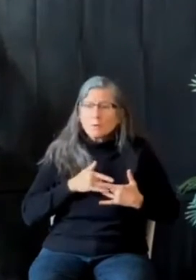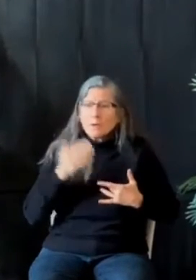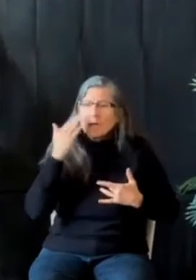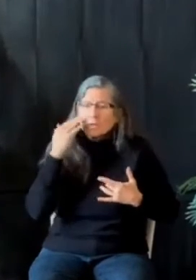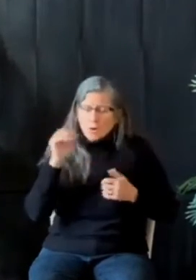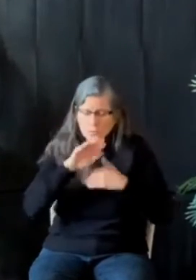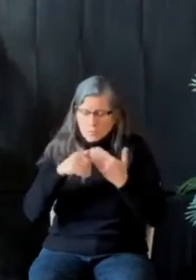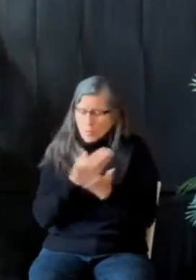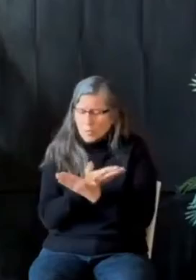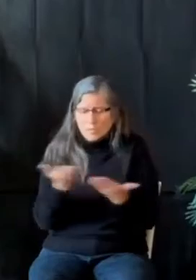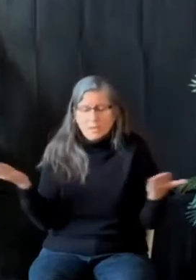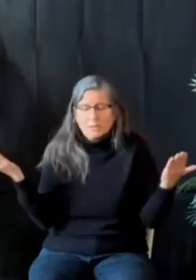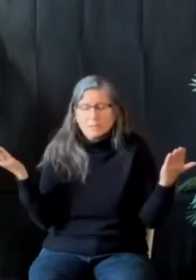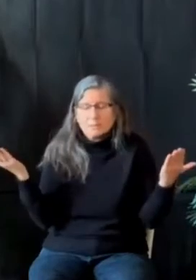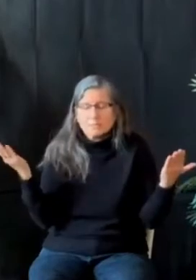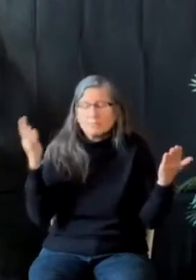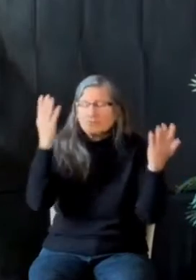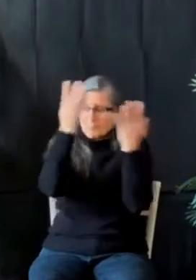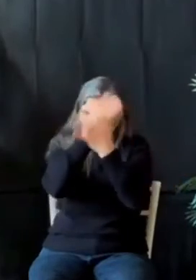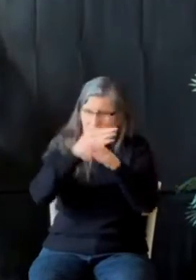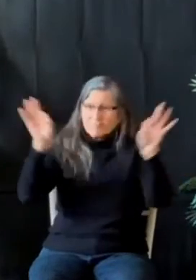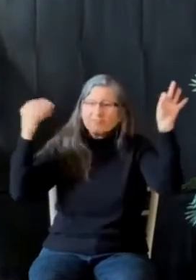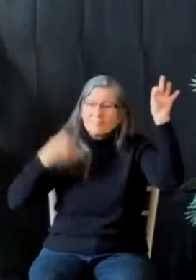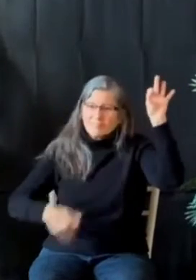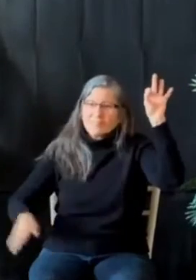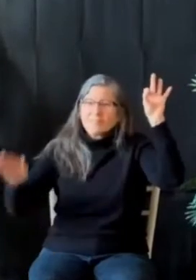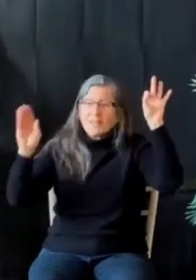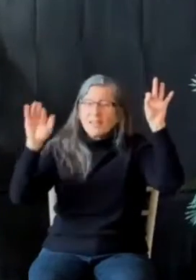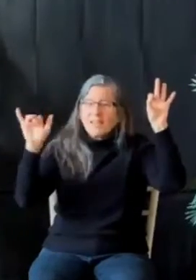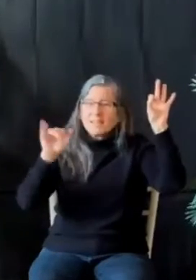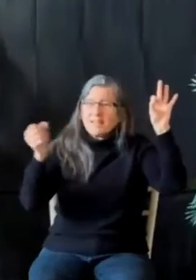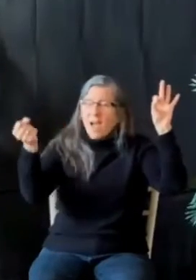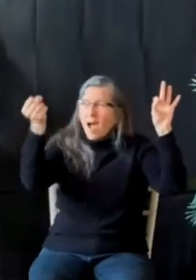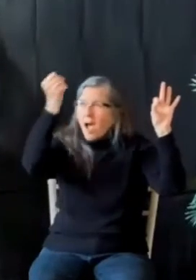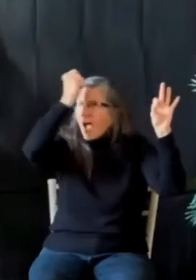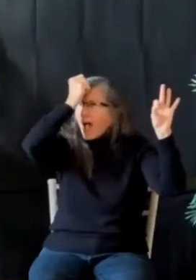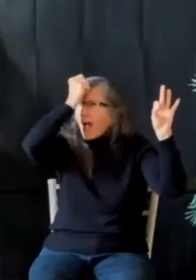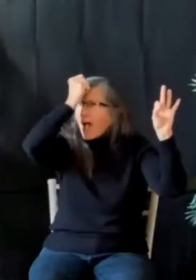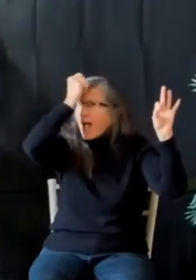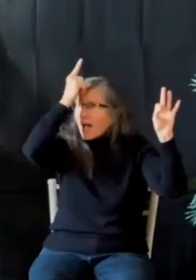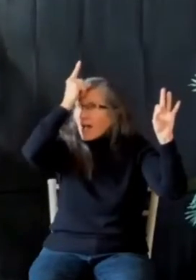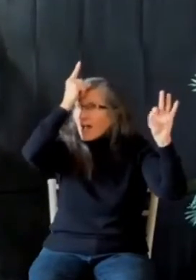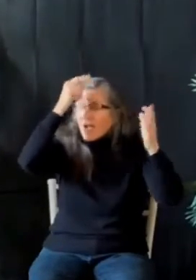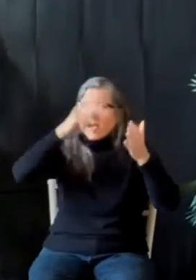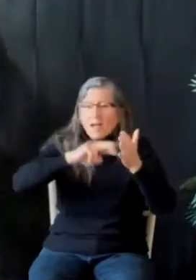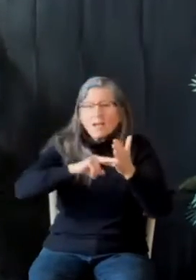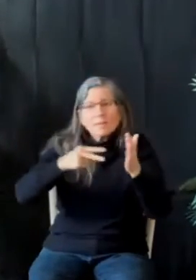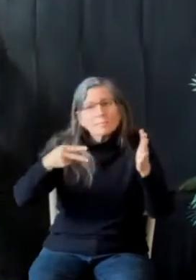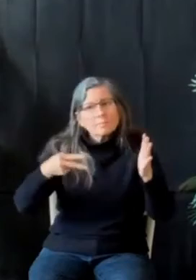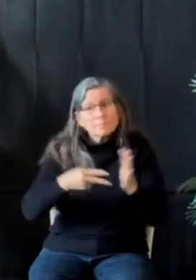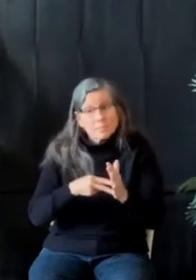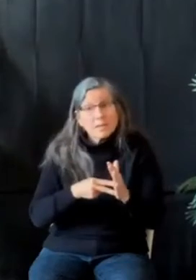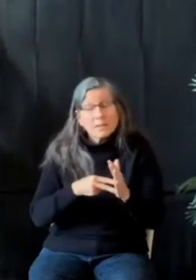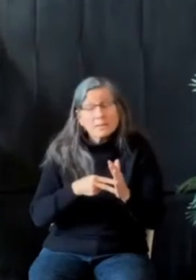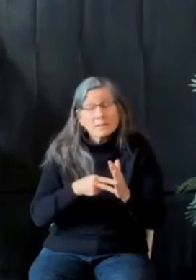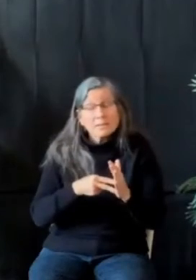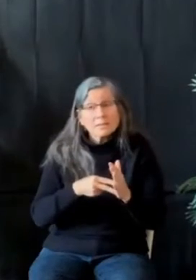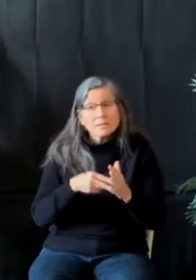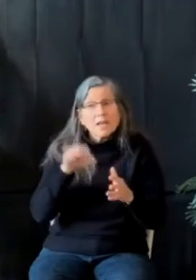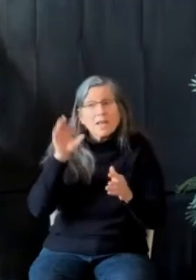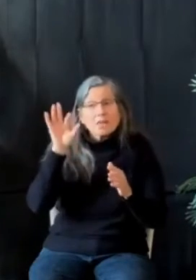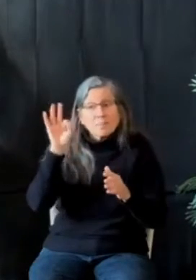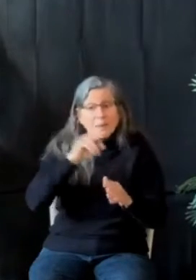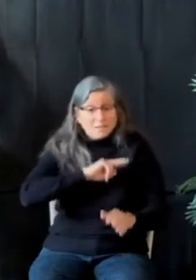all things. And it set me free. It was like a light bulb went off in my mind. And what it really means is this. And I'm going to tell you the Pastor